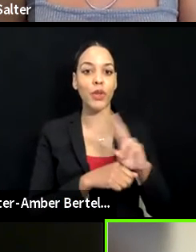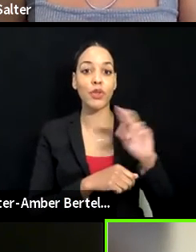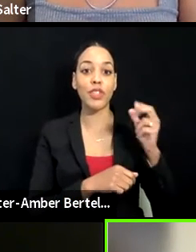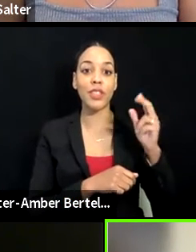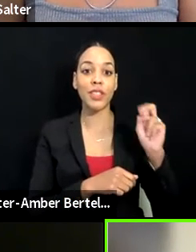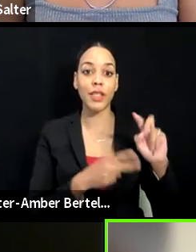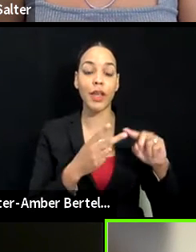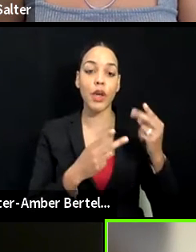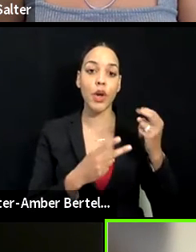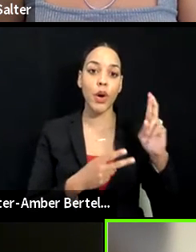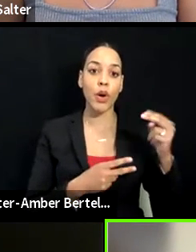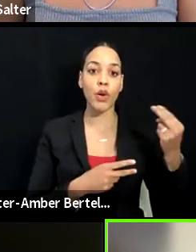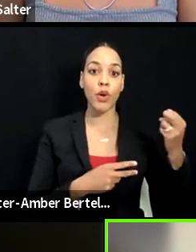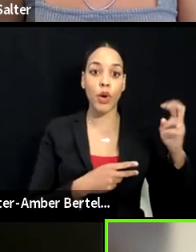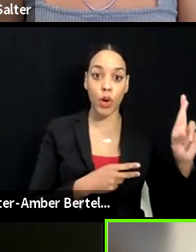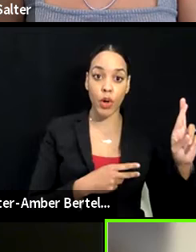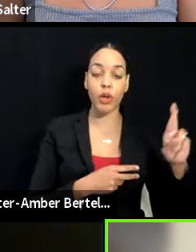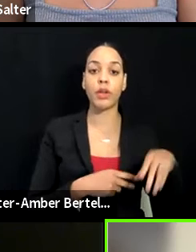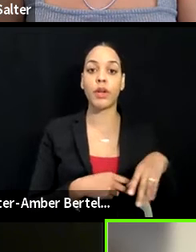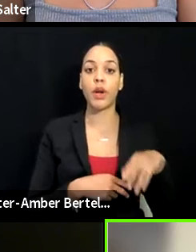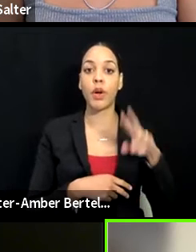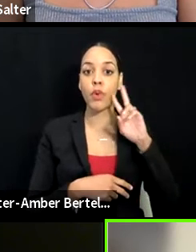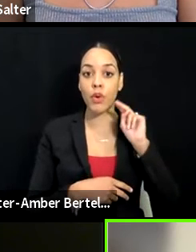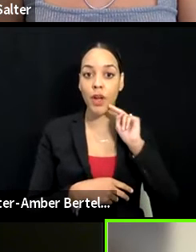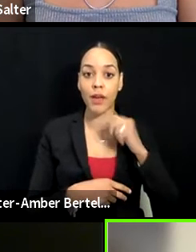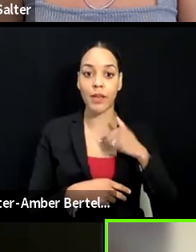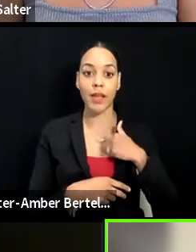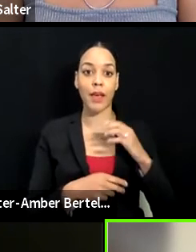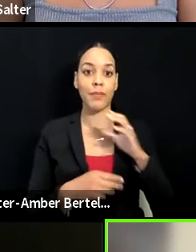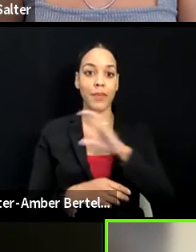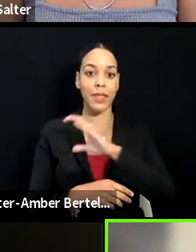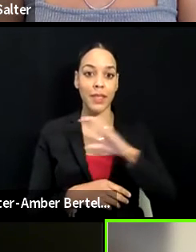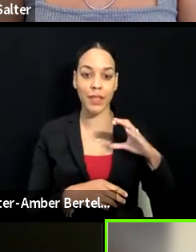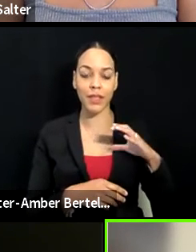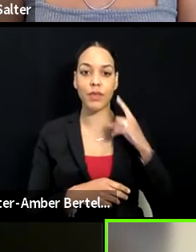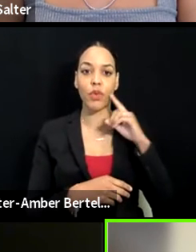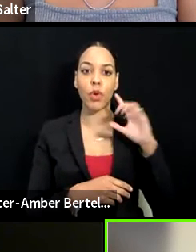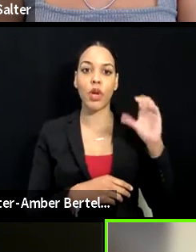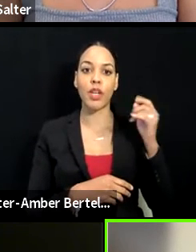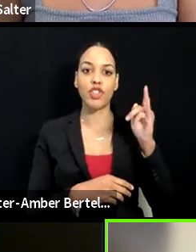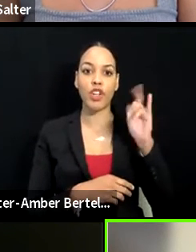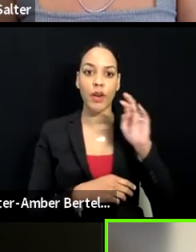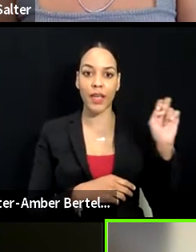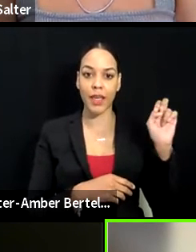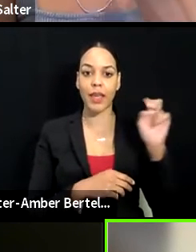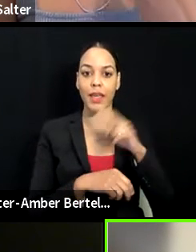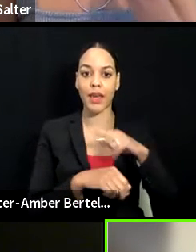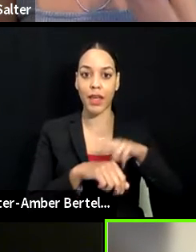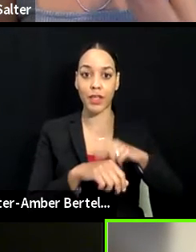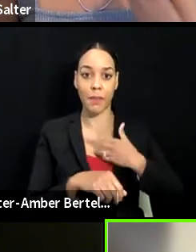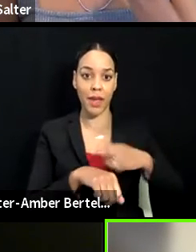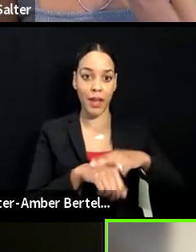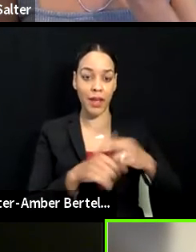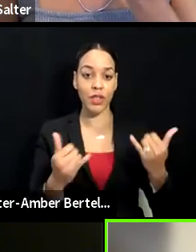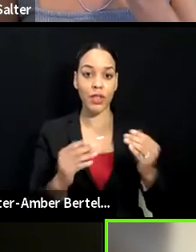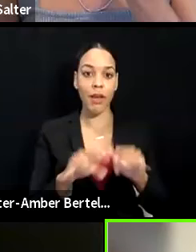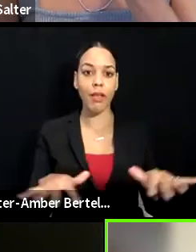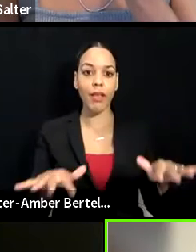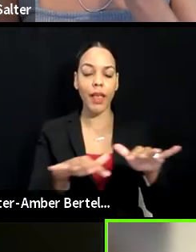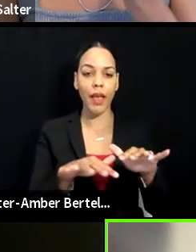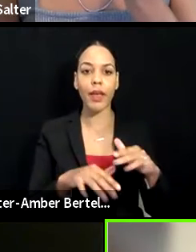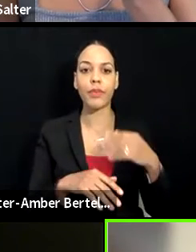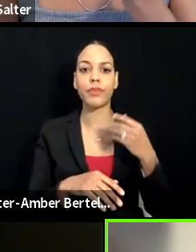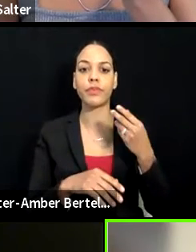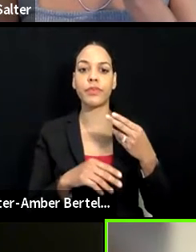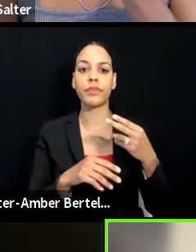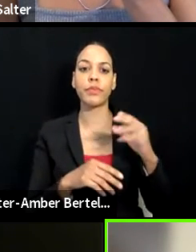her pronouns, and I am a citizen of the Cherokee Nation. My nation today is located in what we understand